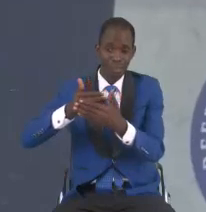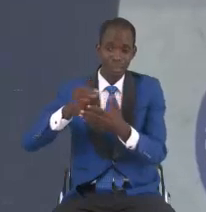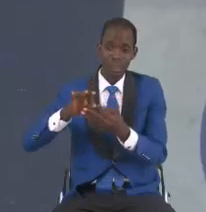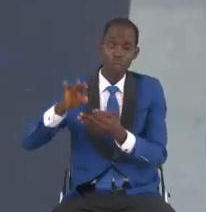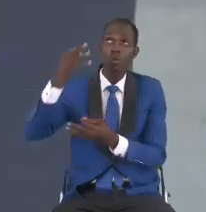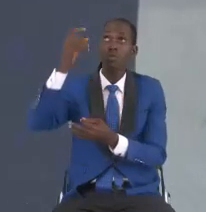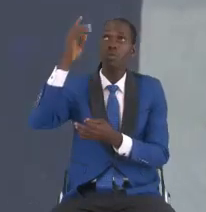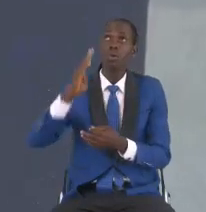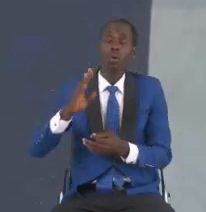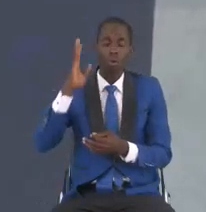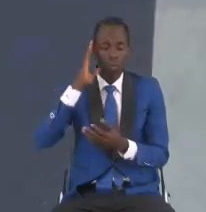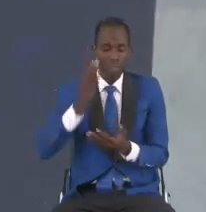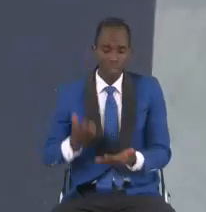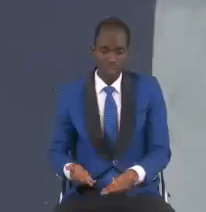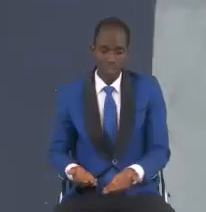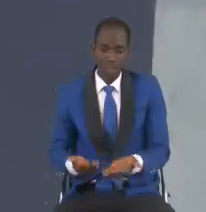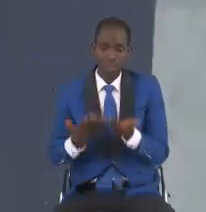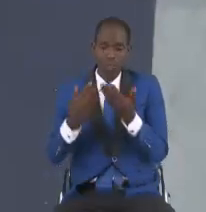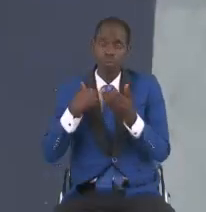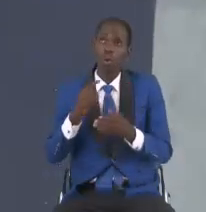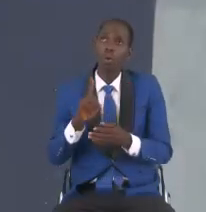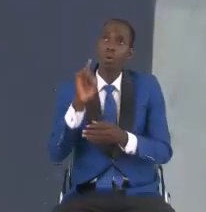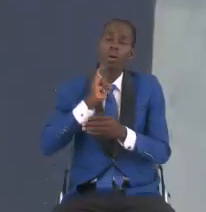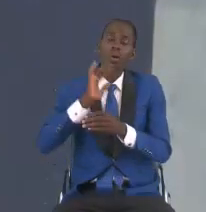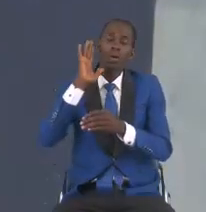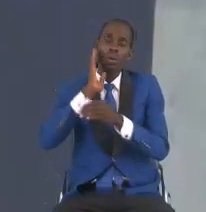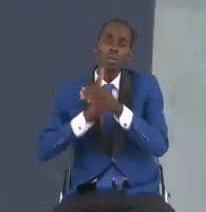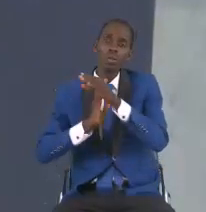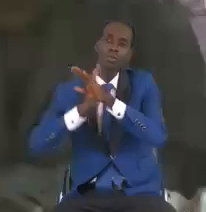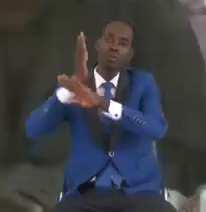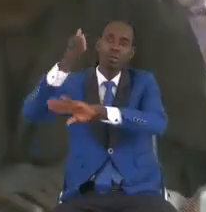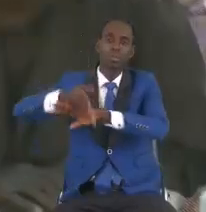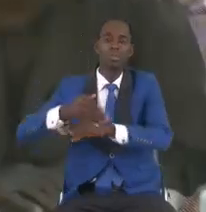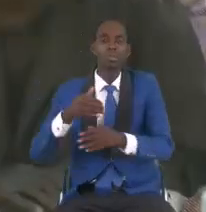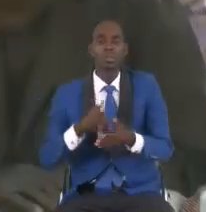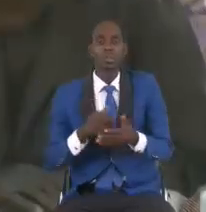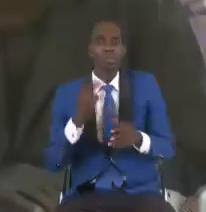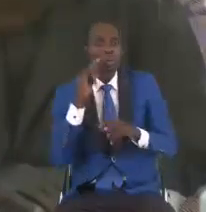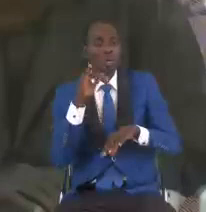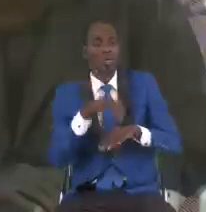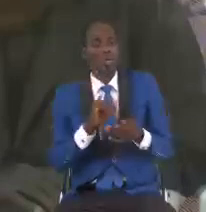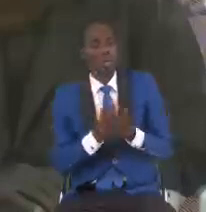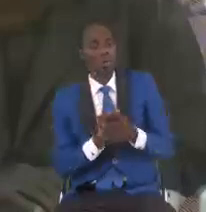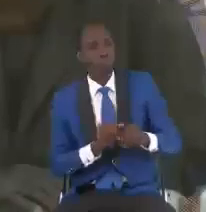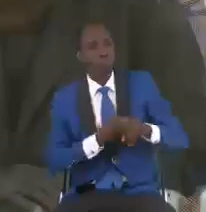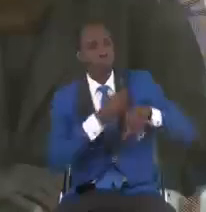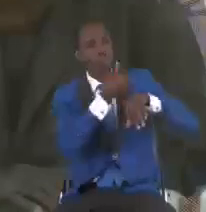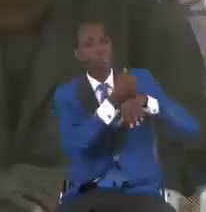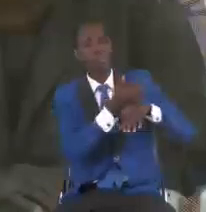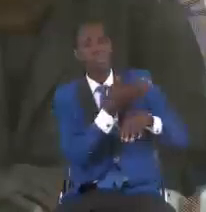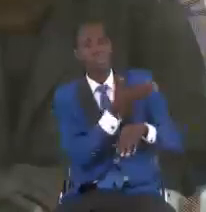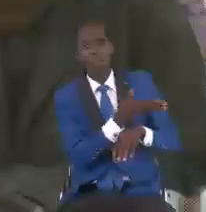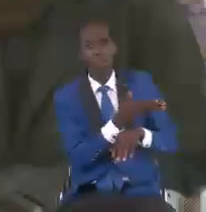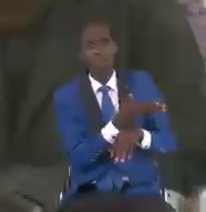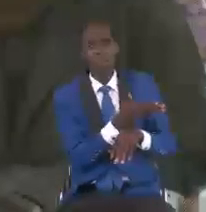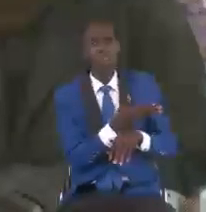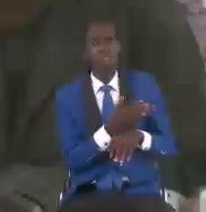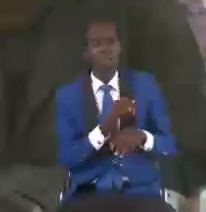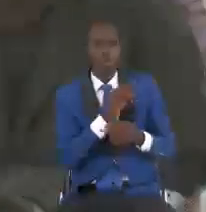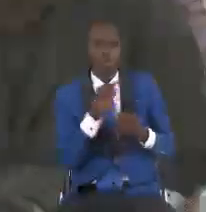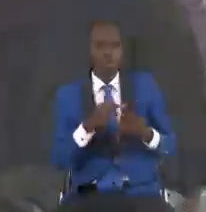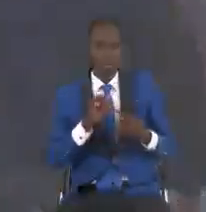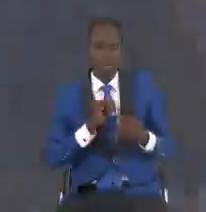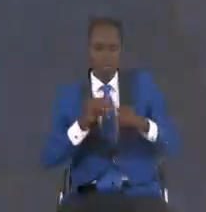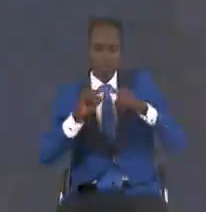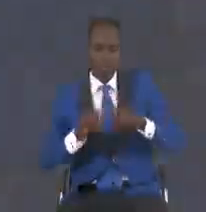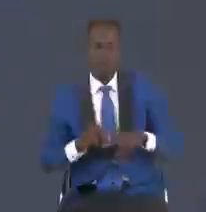me up. I'll go over that hurdle. Look at that mountain there. They that wait upon the Lord shall